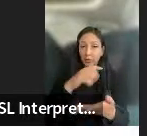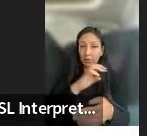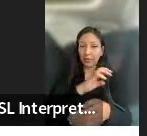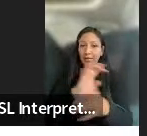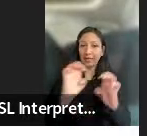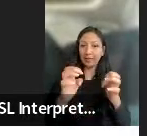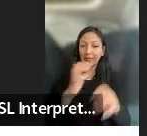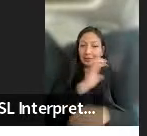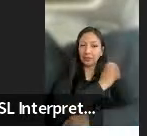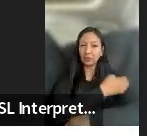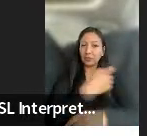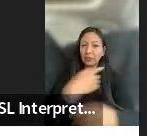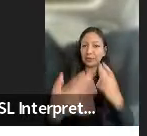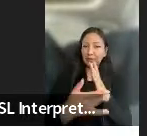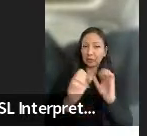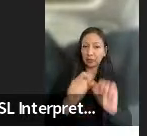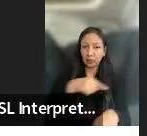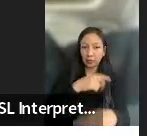and renewable.